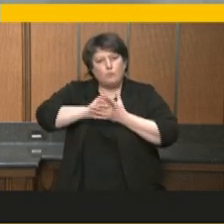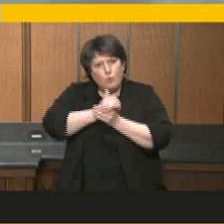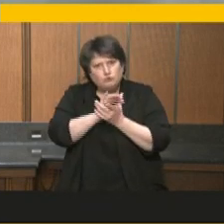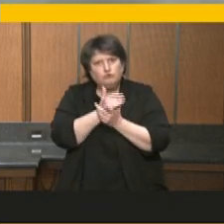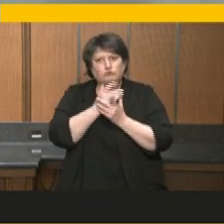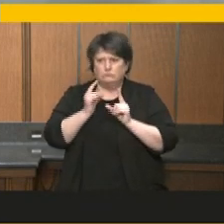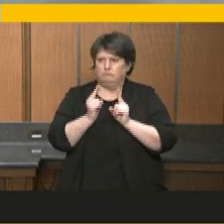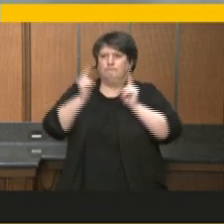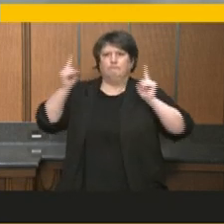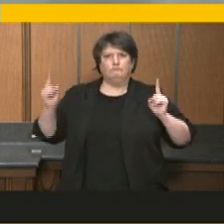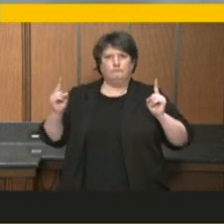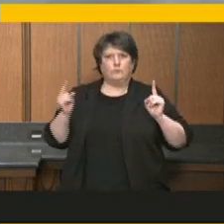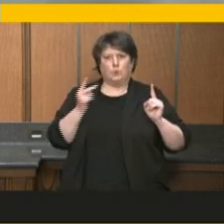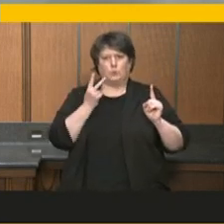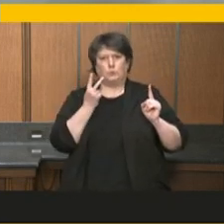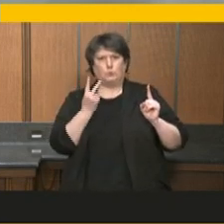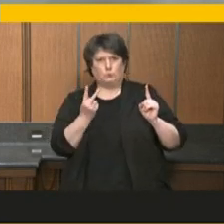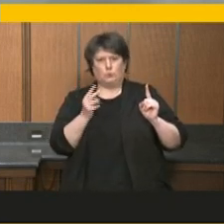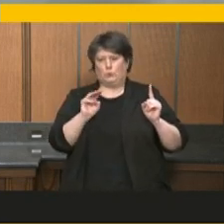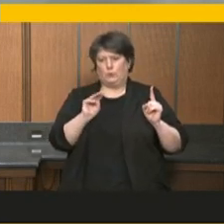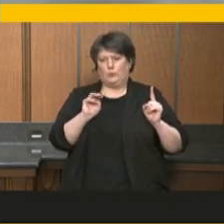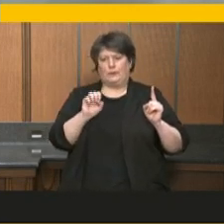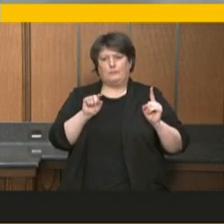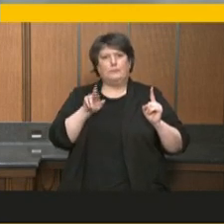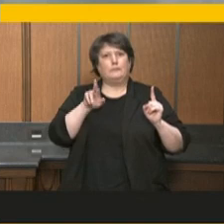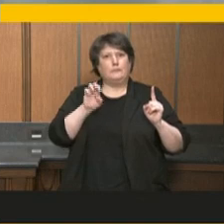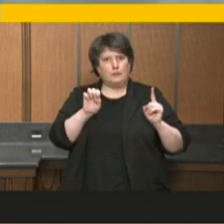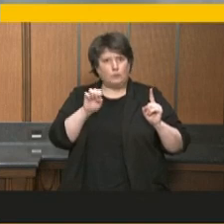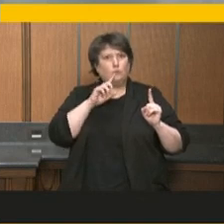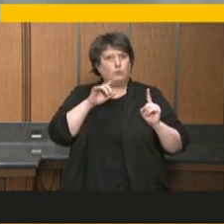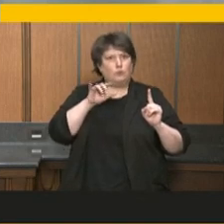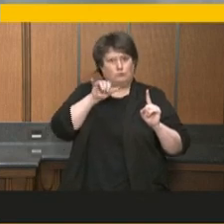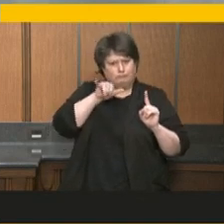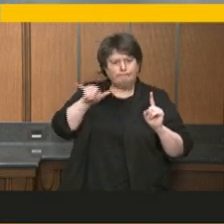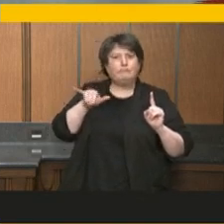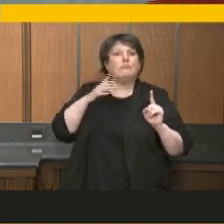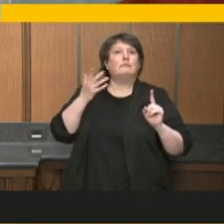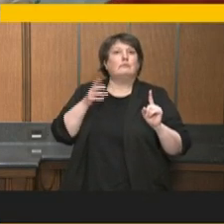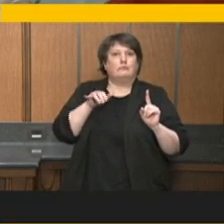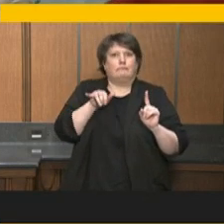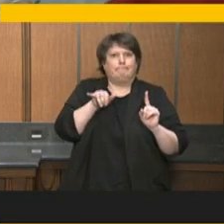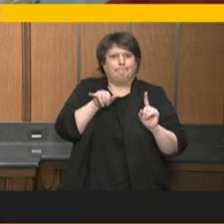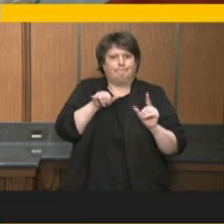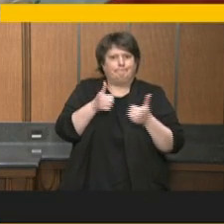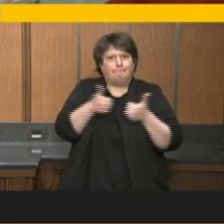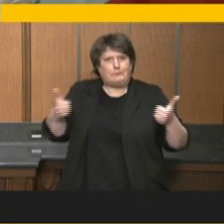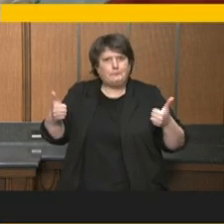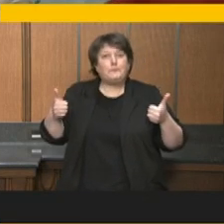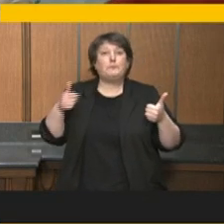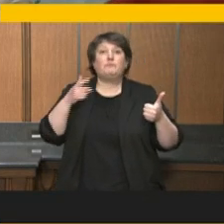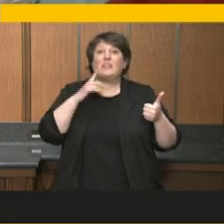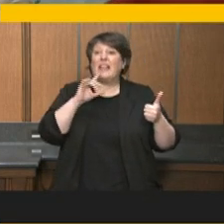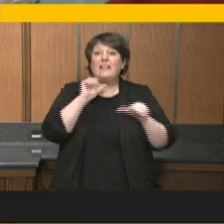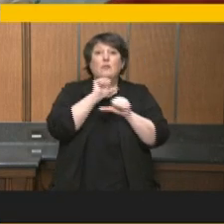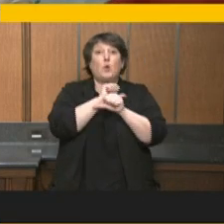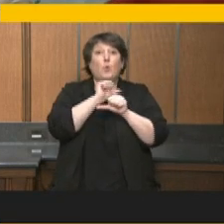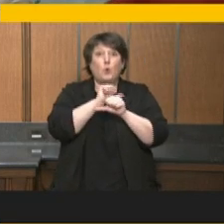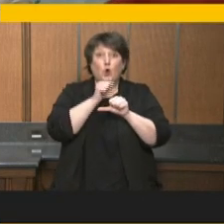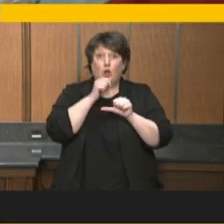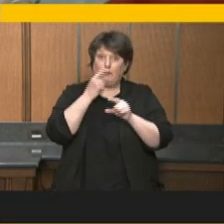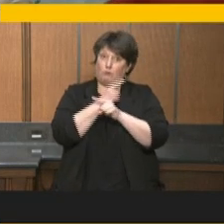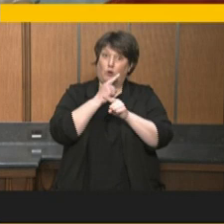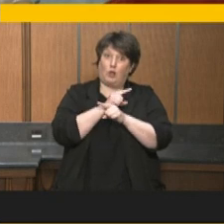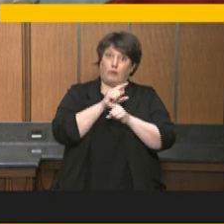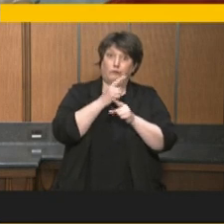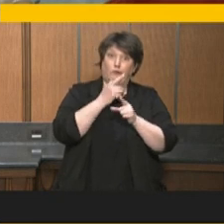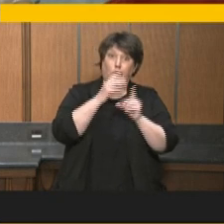another in public spaces. We should stagger our working hours if we have the capacity to do that. We should for